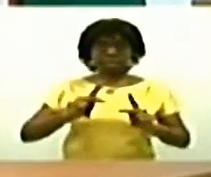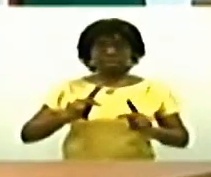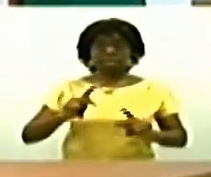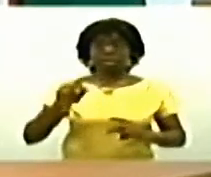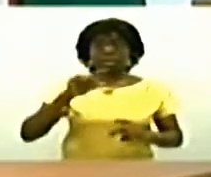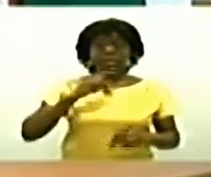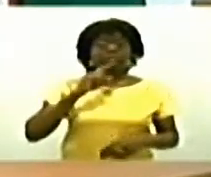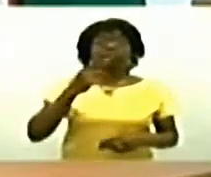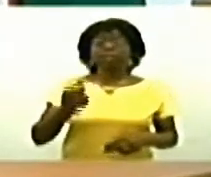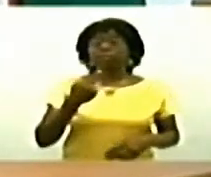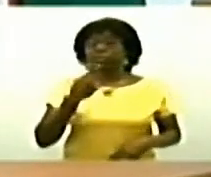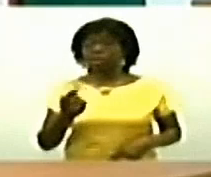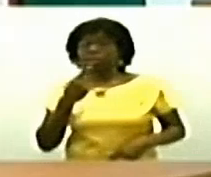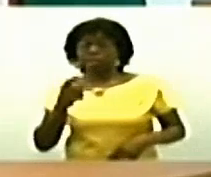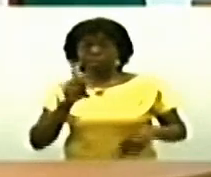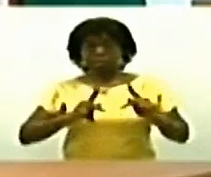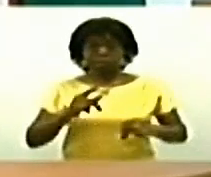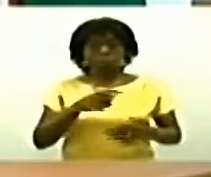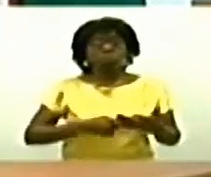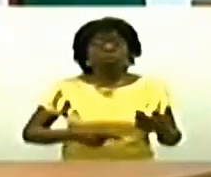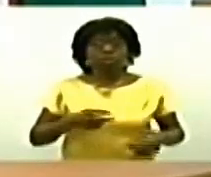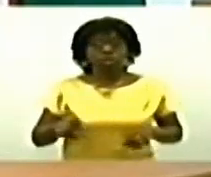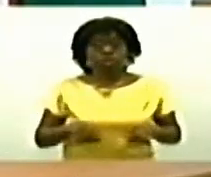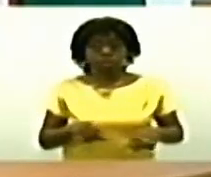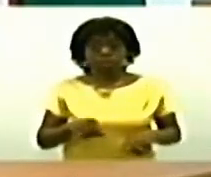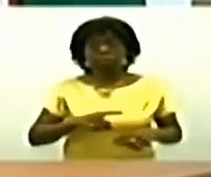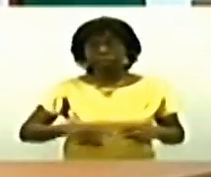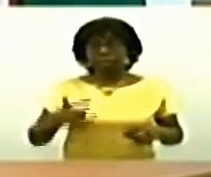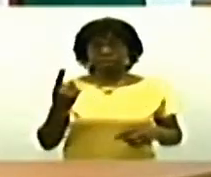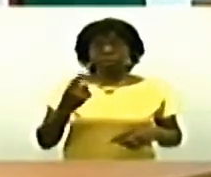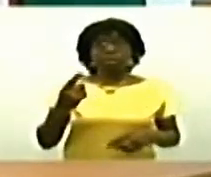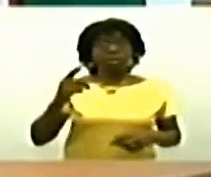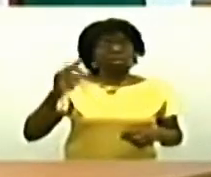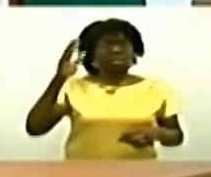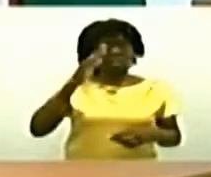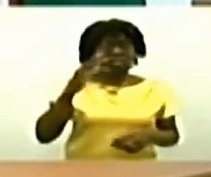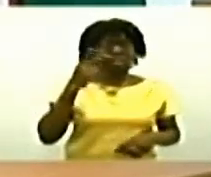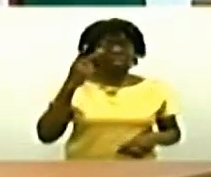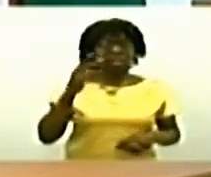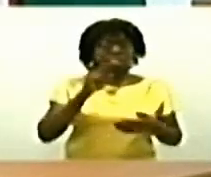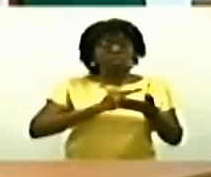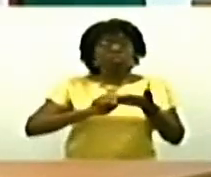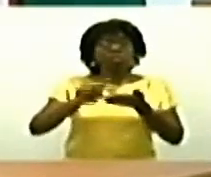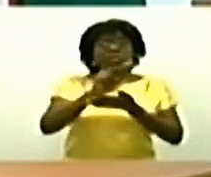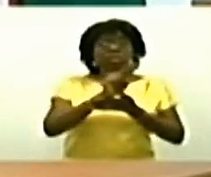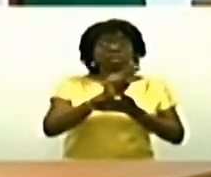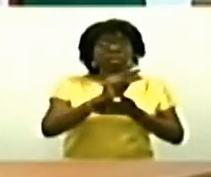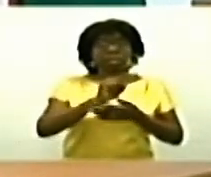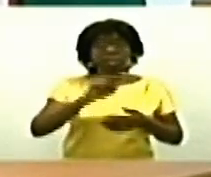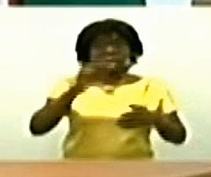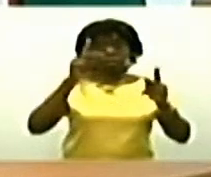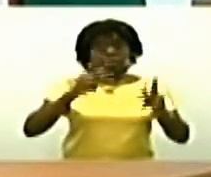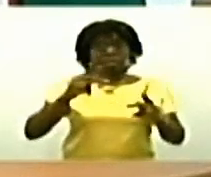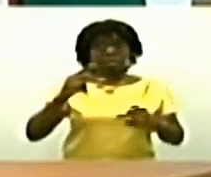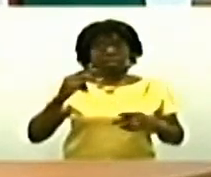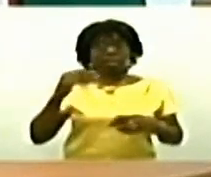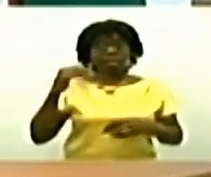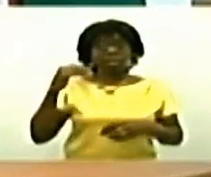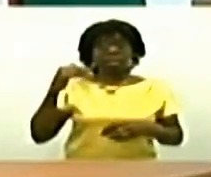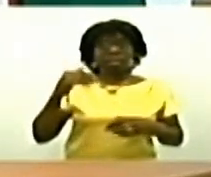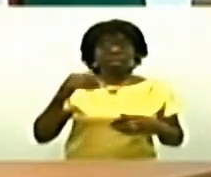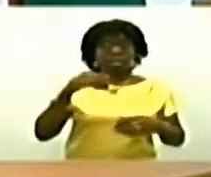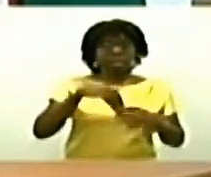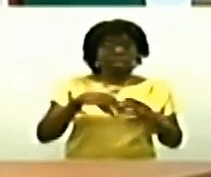that they should do. But somebody once told me, you never saw a university graduate heading up any